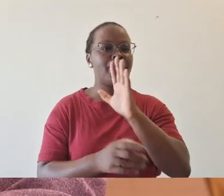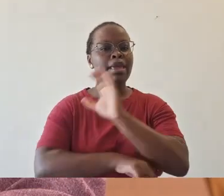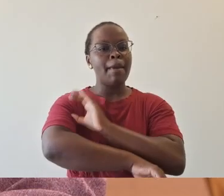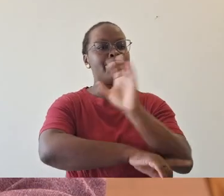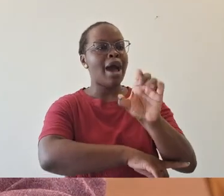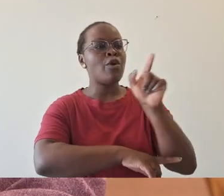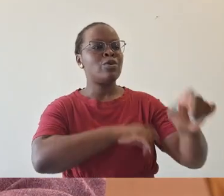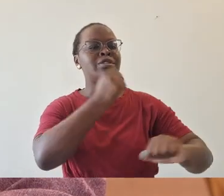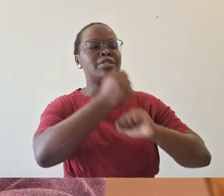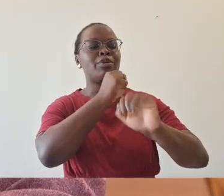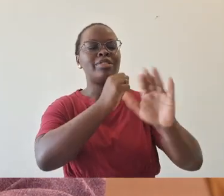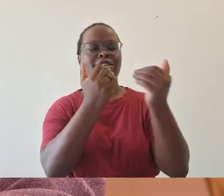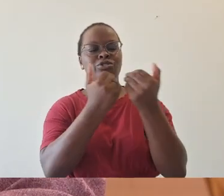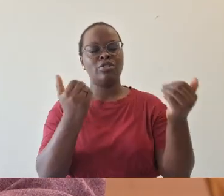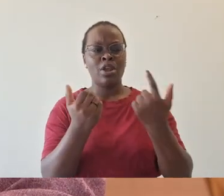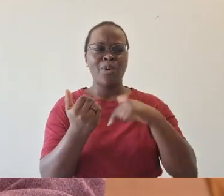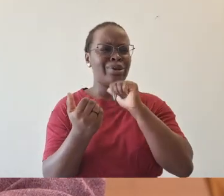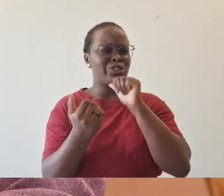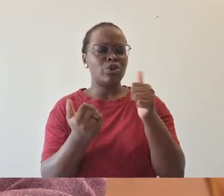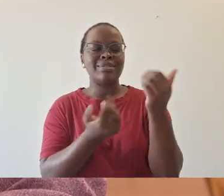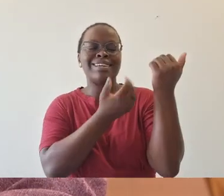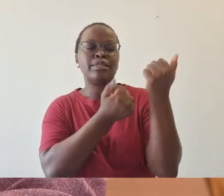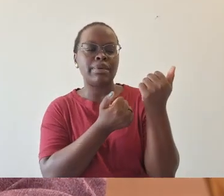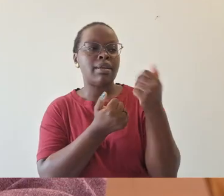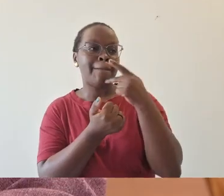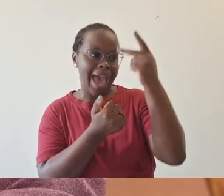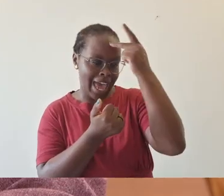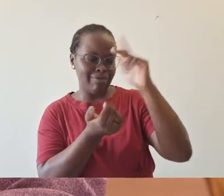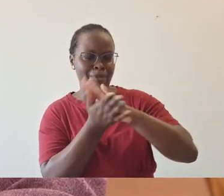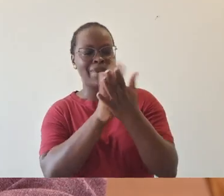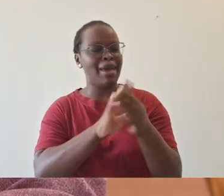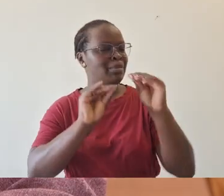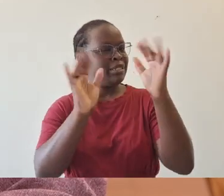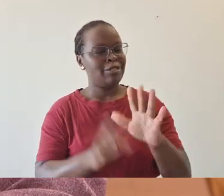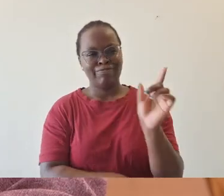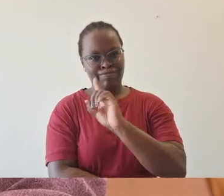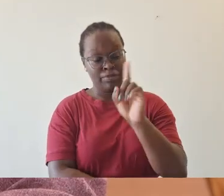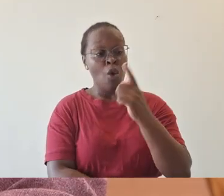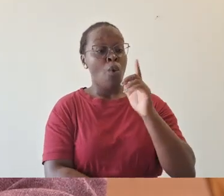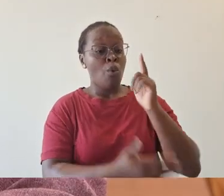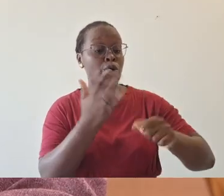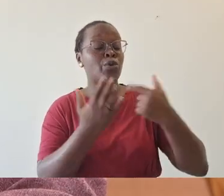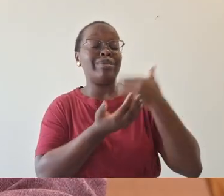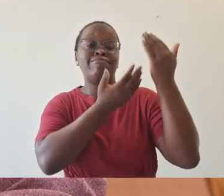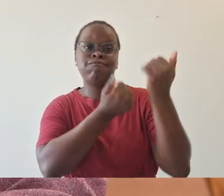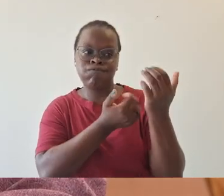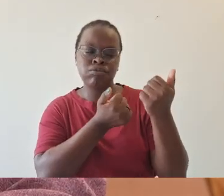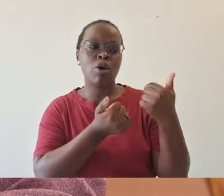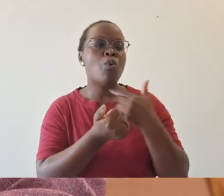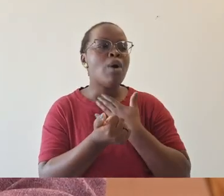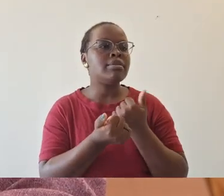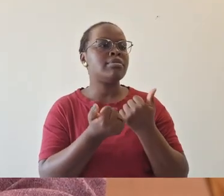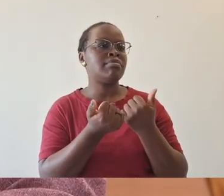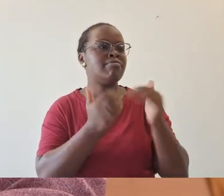the expectation is that we don't expect parents to become teachers. What we are expecting of parents is to take an interest in